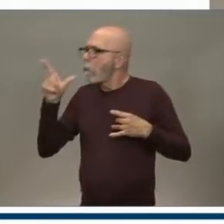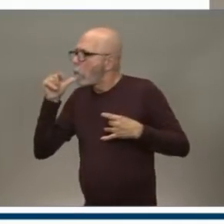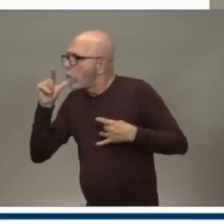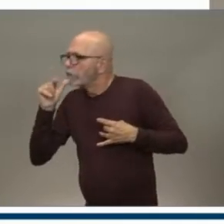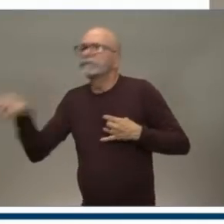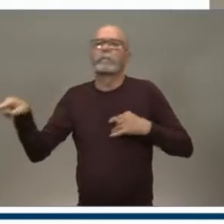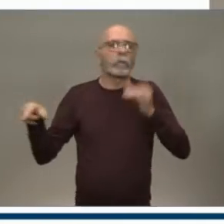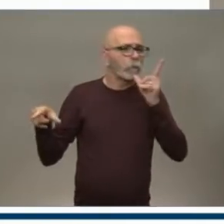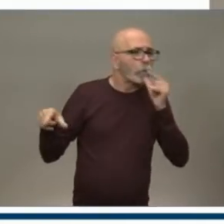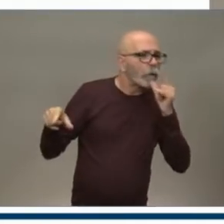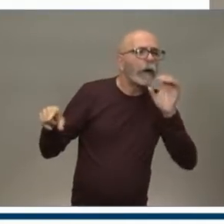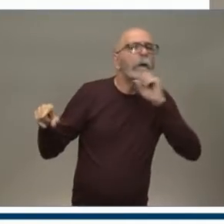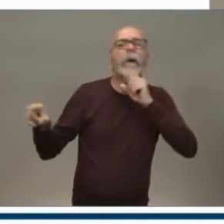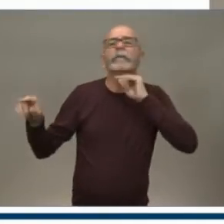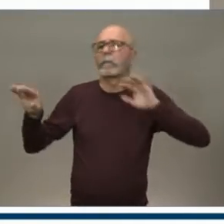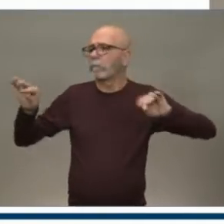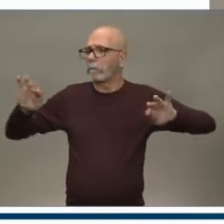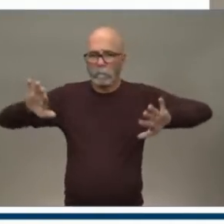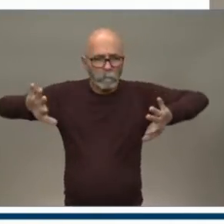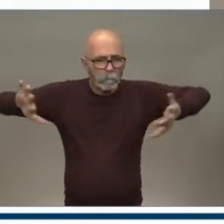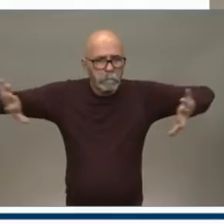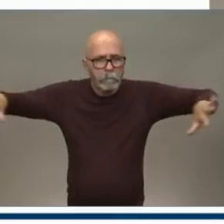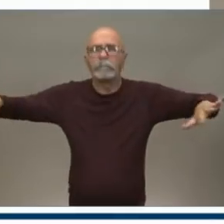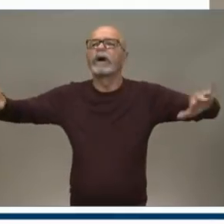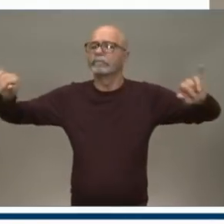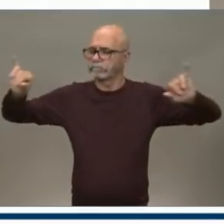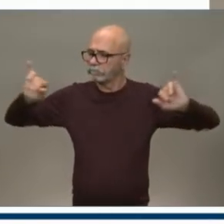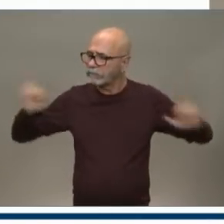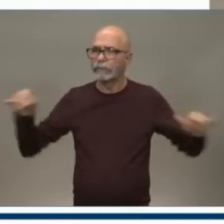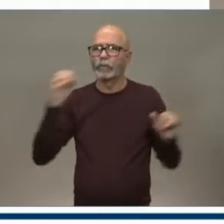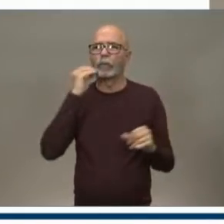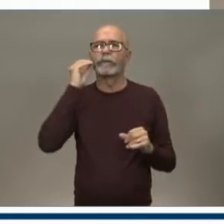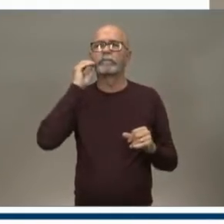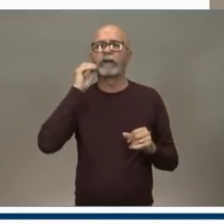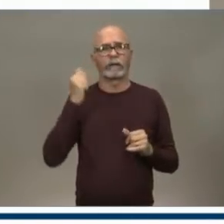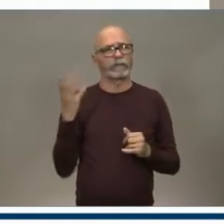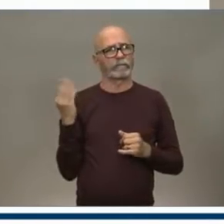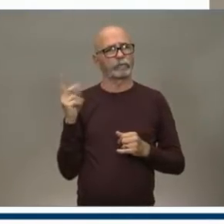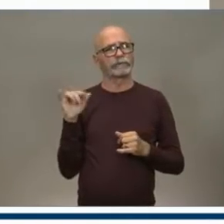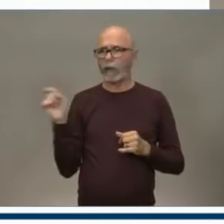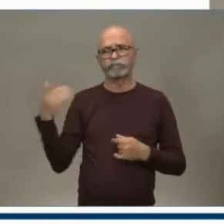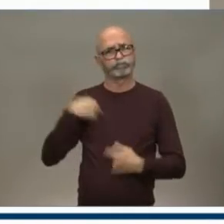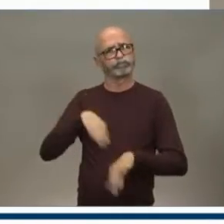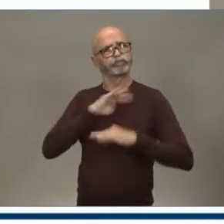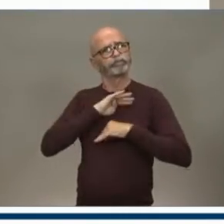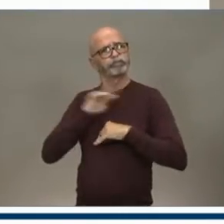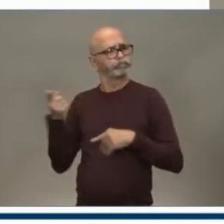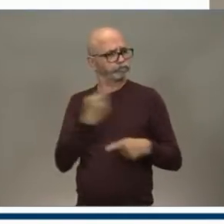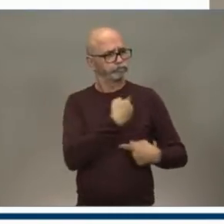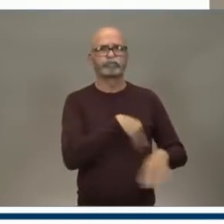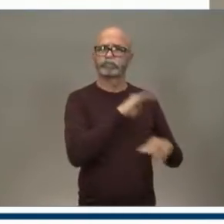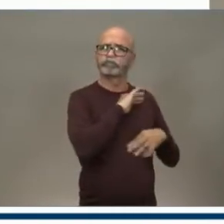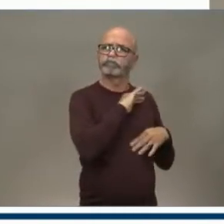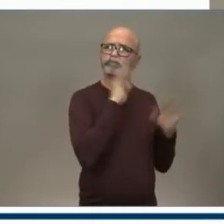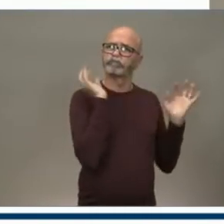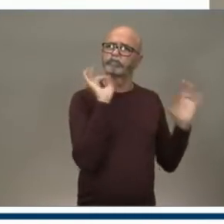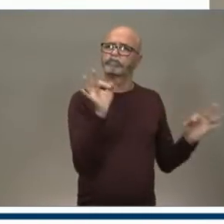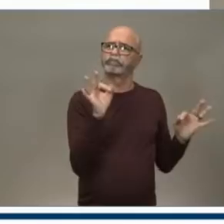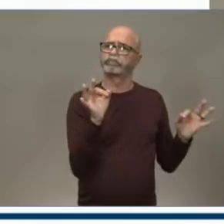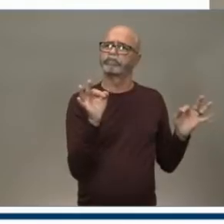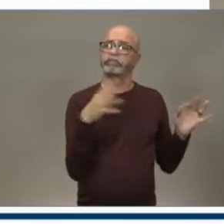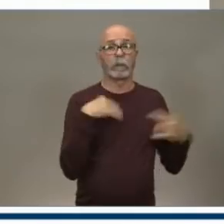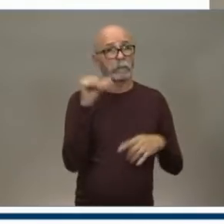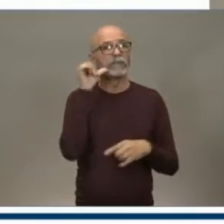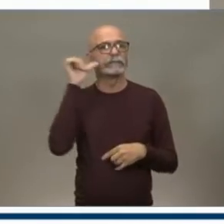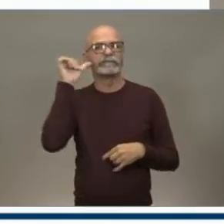at home isolating. I'm very comfortable with the approach we're taking, and the work that was done yesterday between local